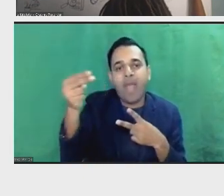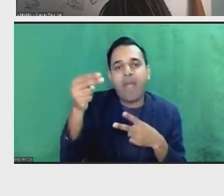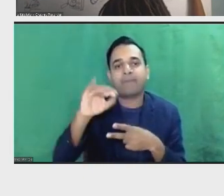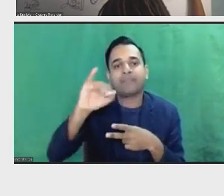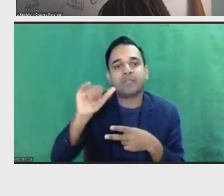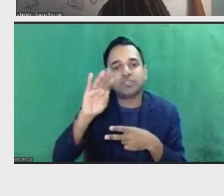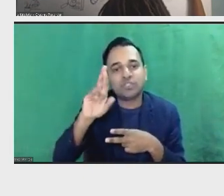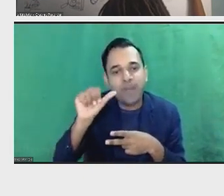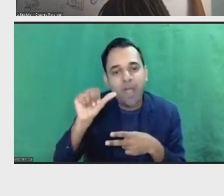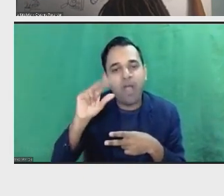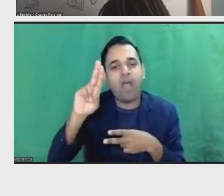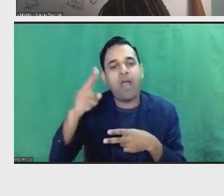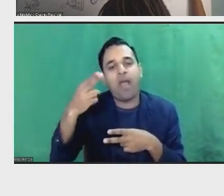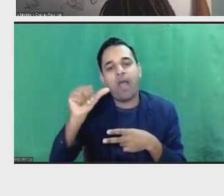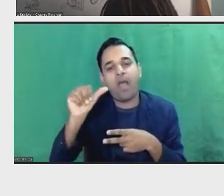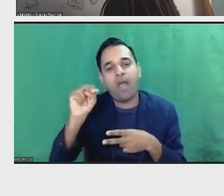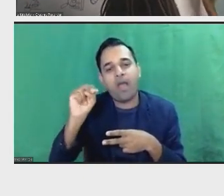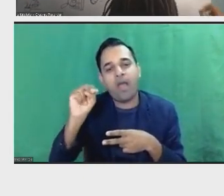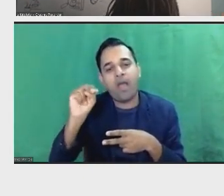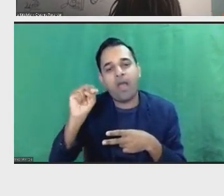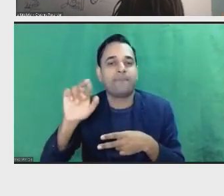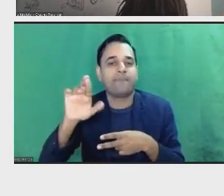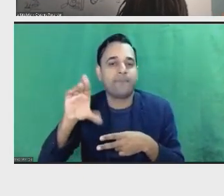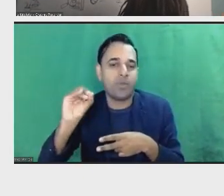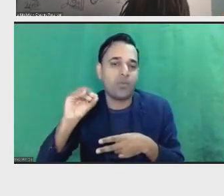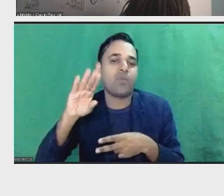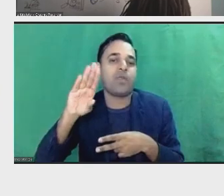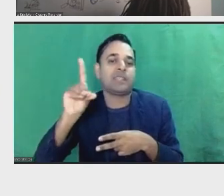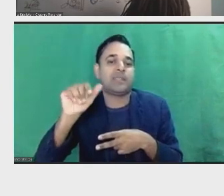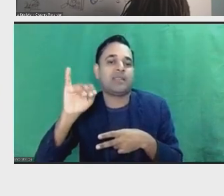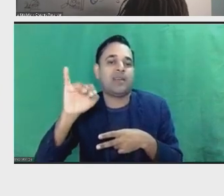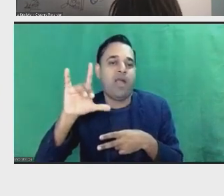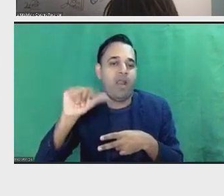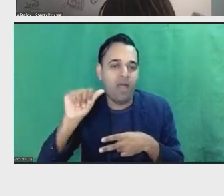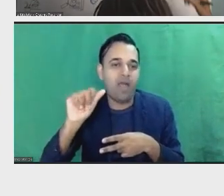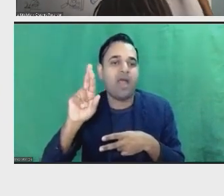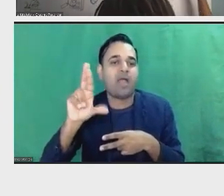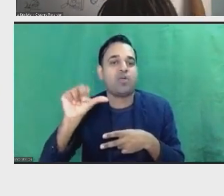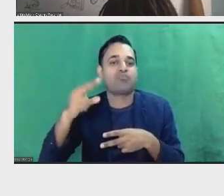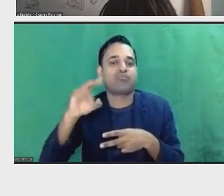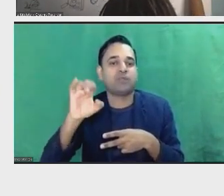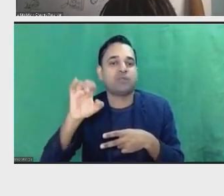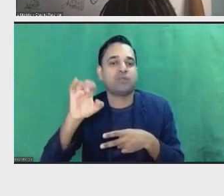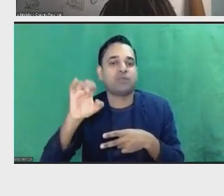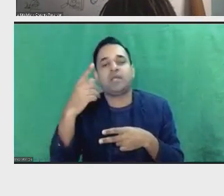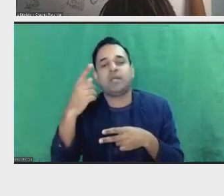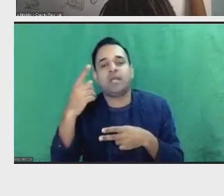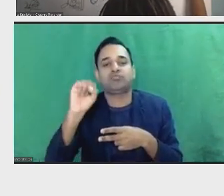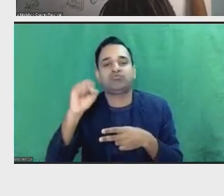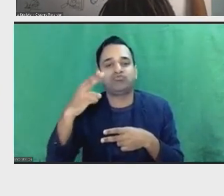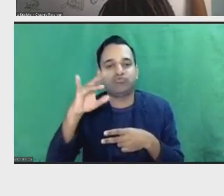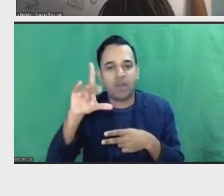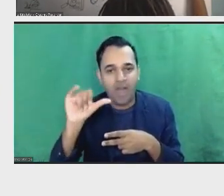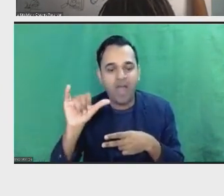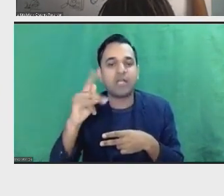Leong, Shirley, and we also have Krishnir and Susan, who supported the sign language. So thank